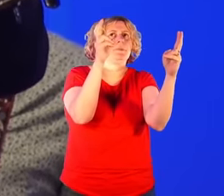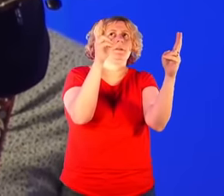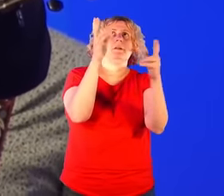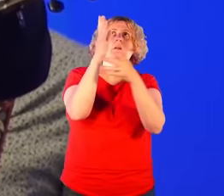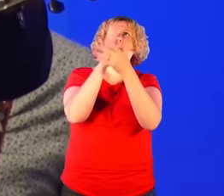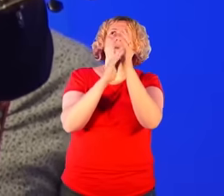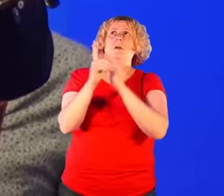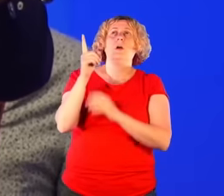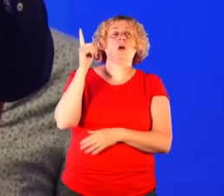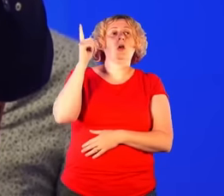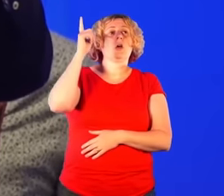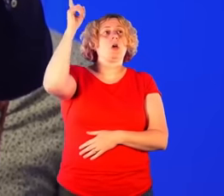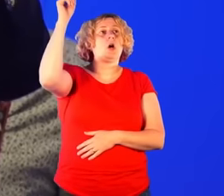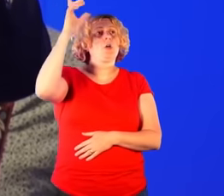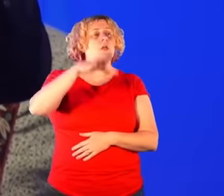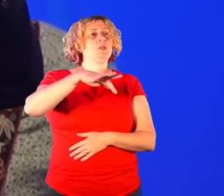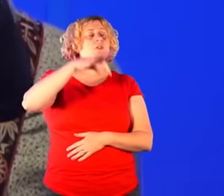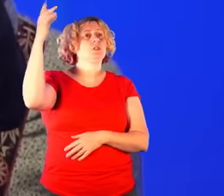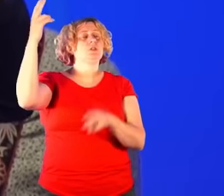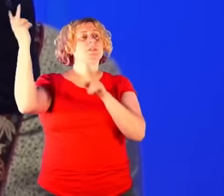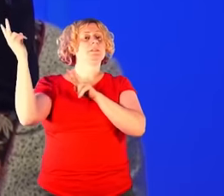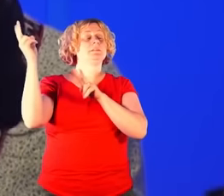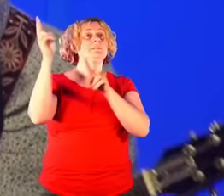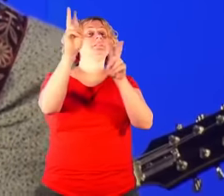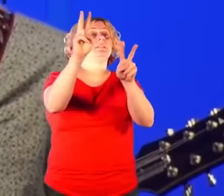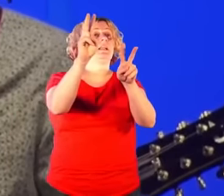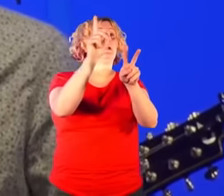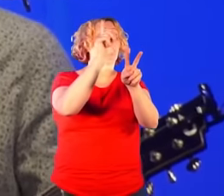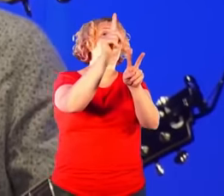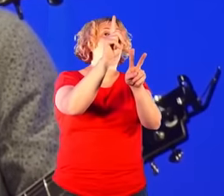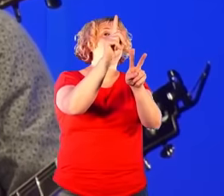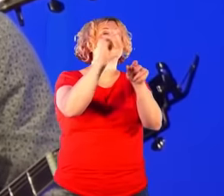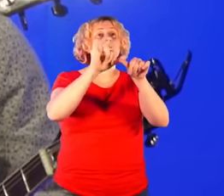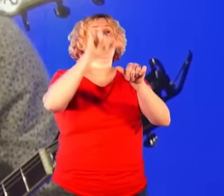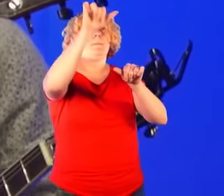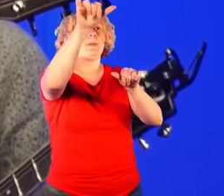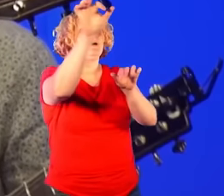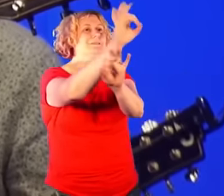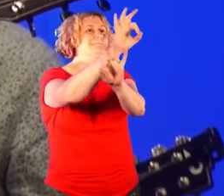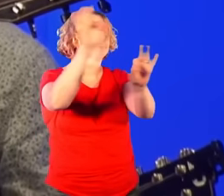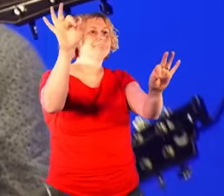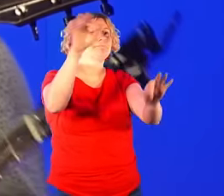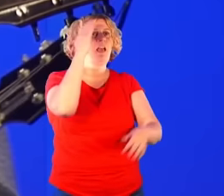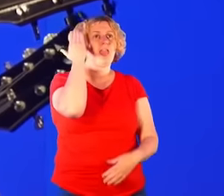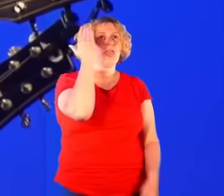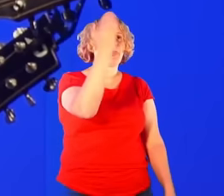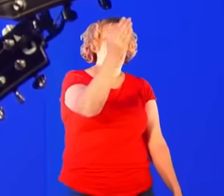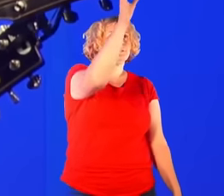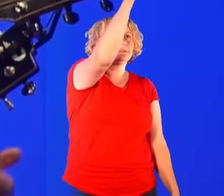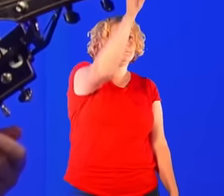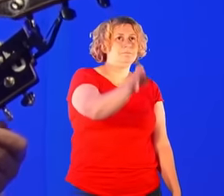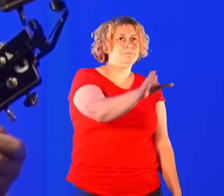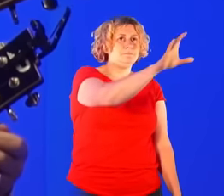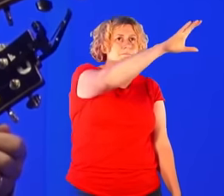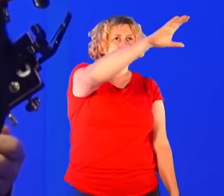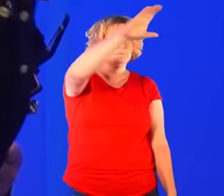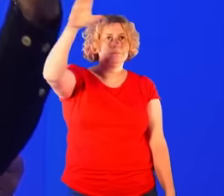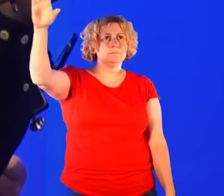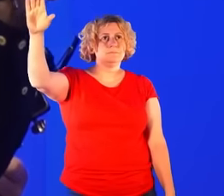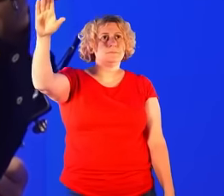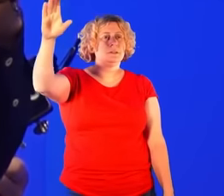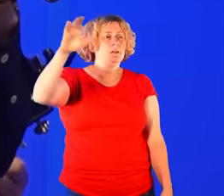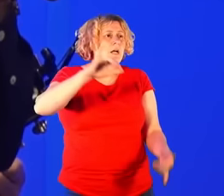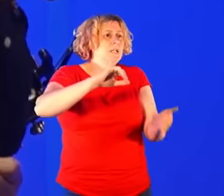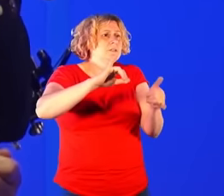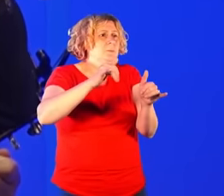of Christ. And sometimes when the enemy tries to, the devil tries to bring up things